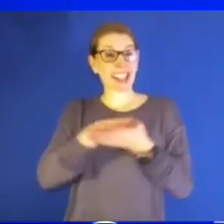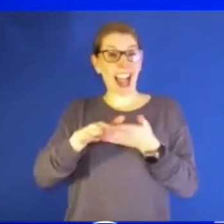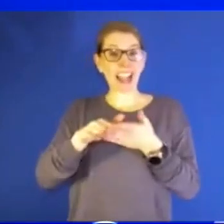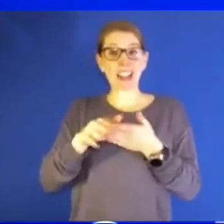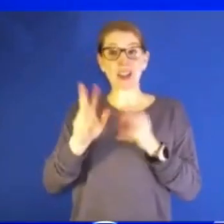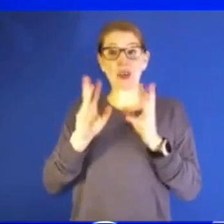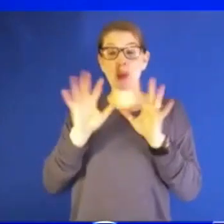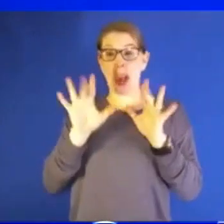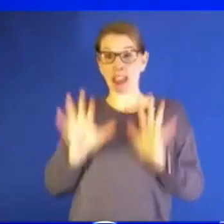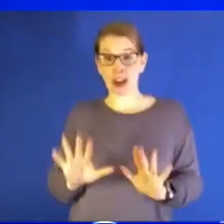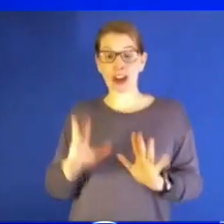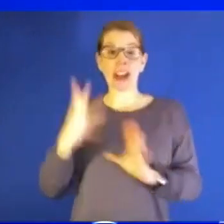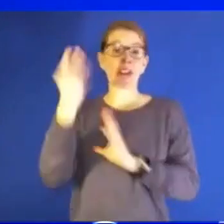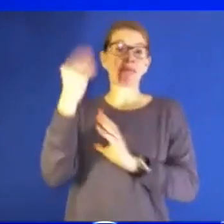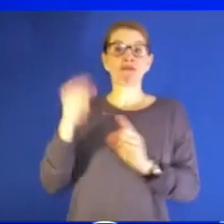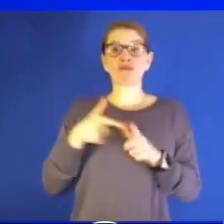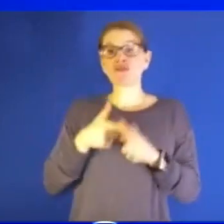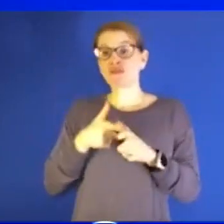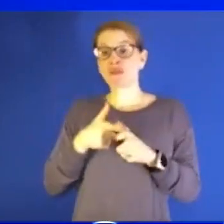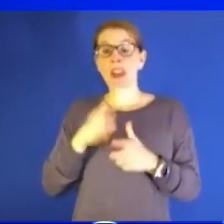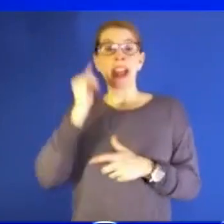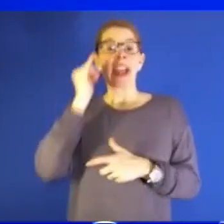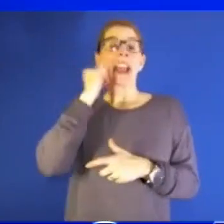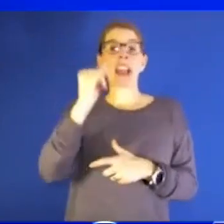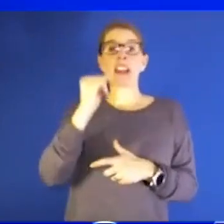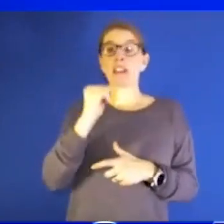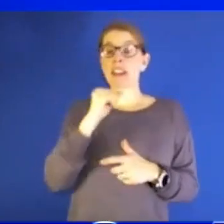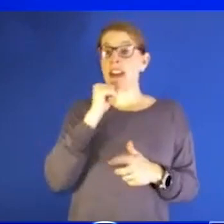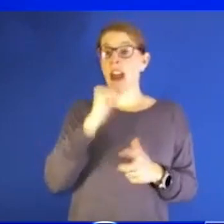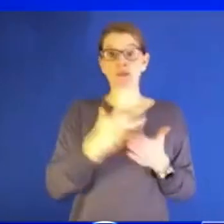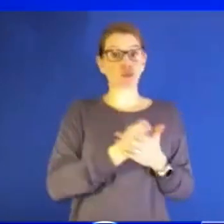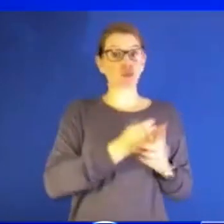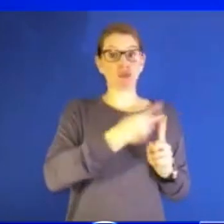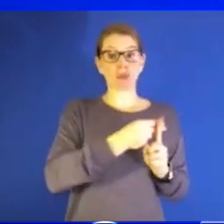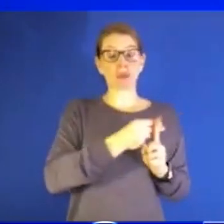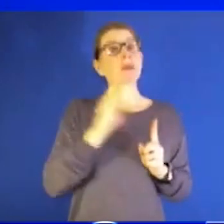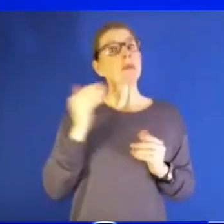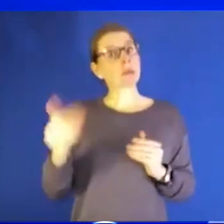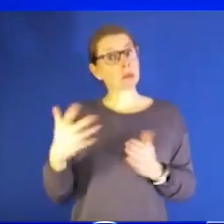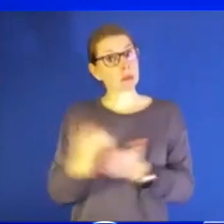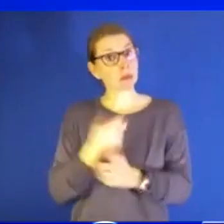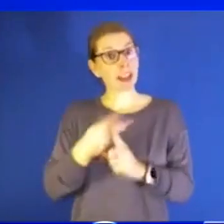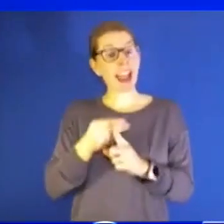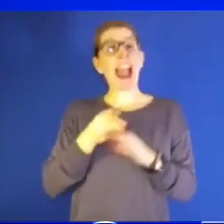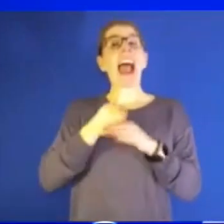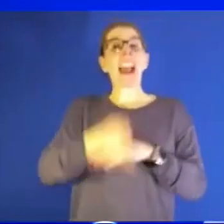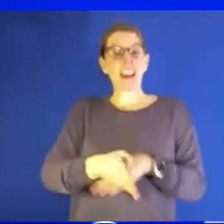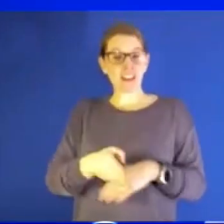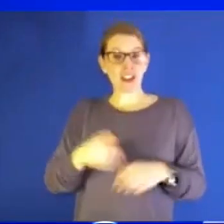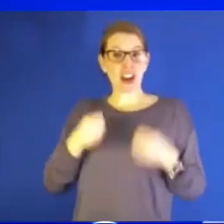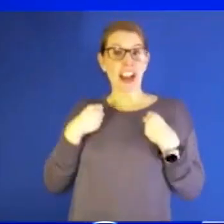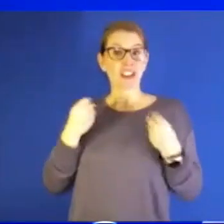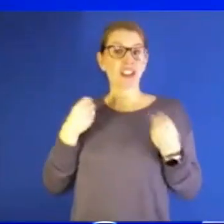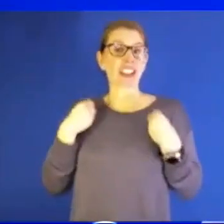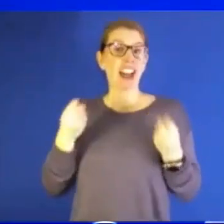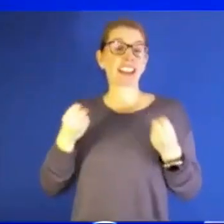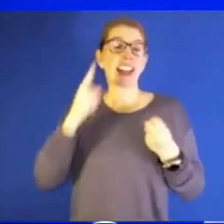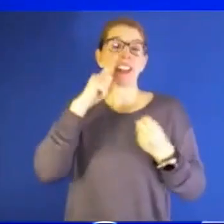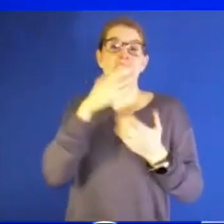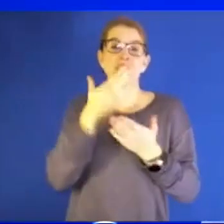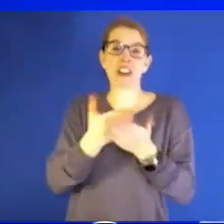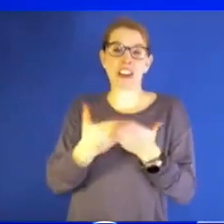everybody should get out. If you haven't been vaccinated, go get vaccinated. Maybe after your walk or after your exercise, I think that would be a good thing. Be up to date